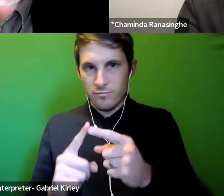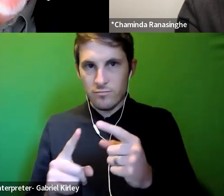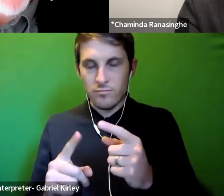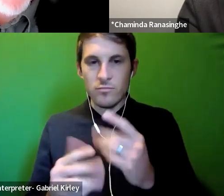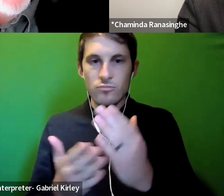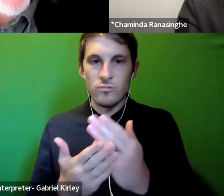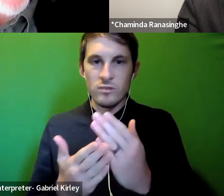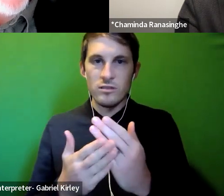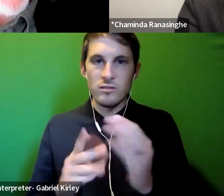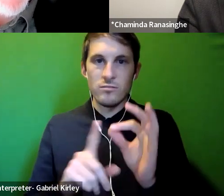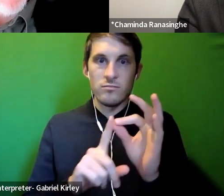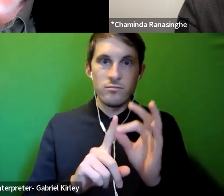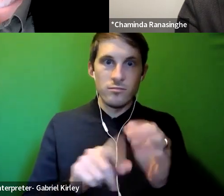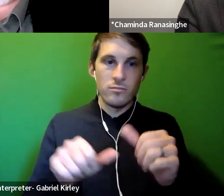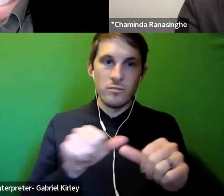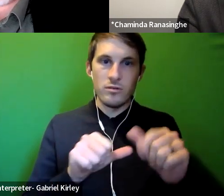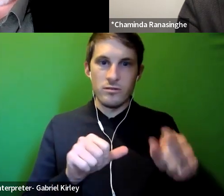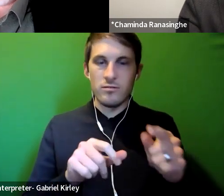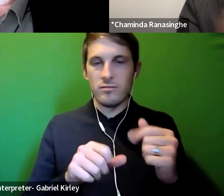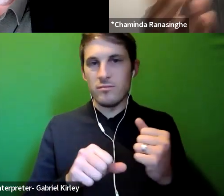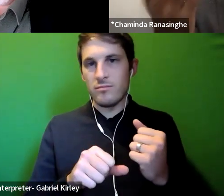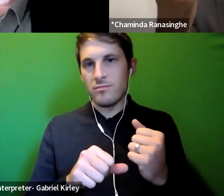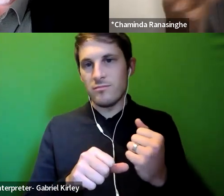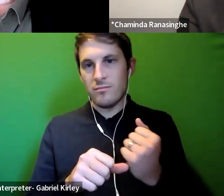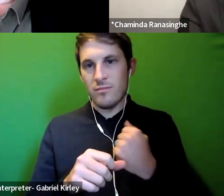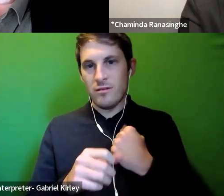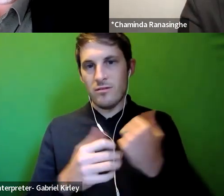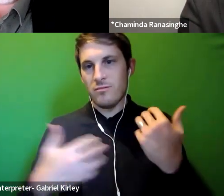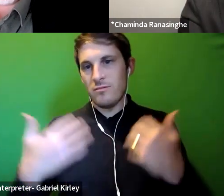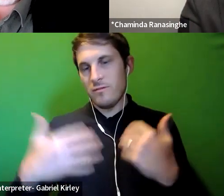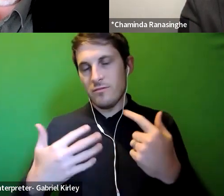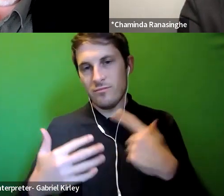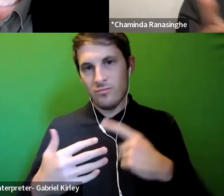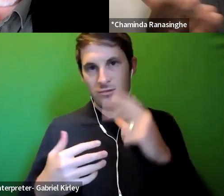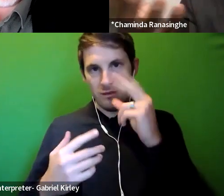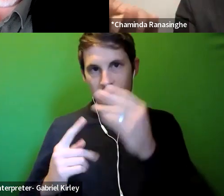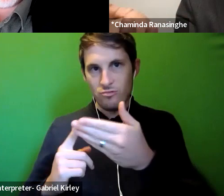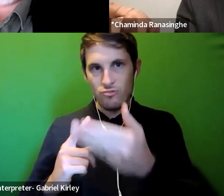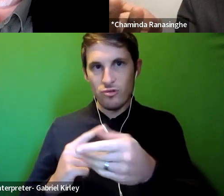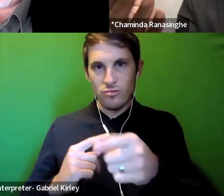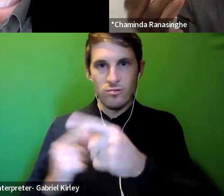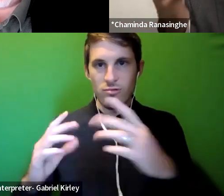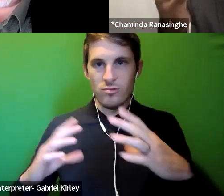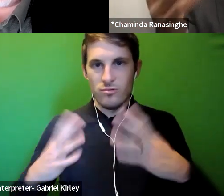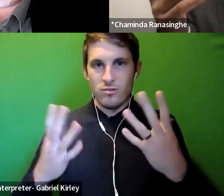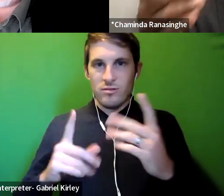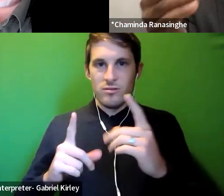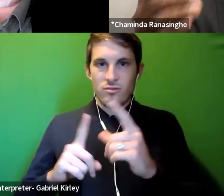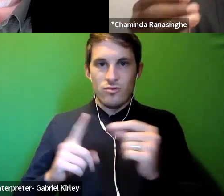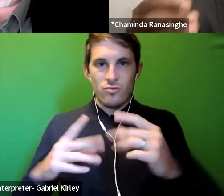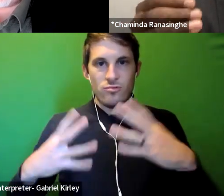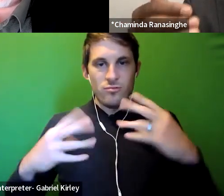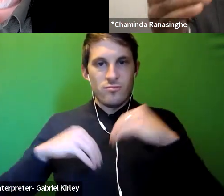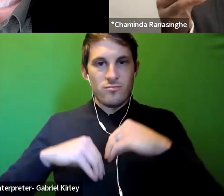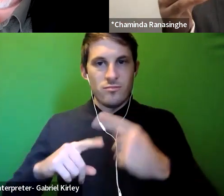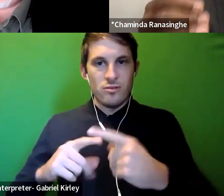because the younger generations, the core audience that we're about to bring on in the future, are digital natives already, but they've also got a very strong